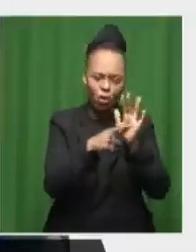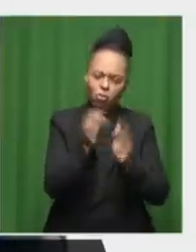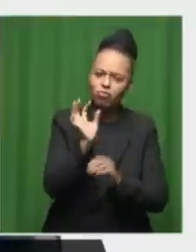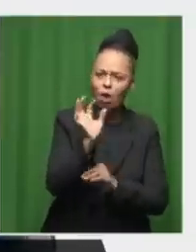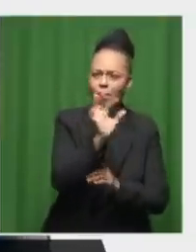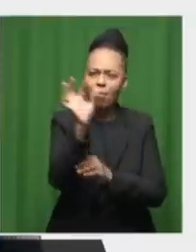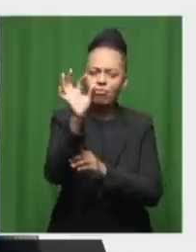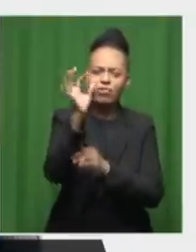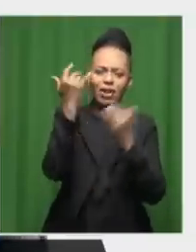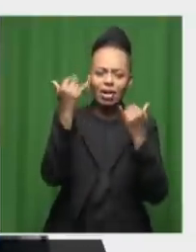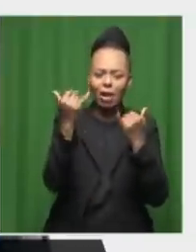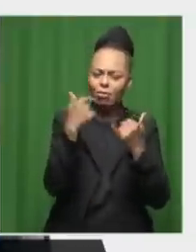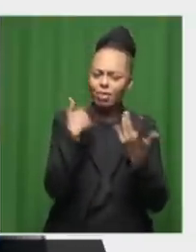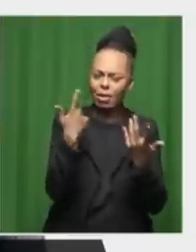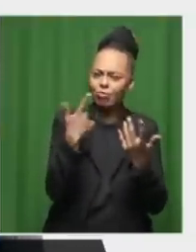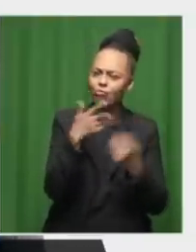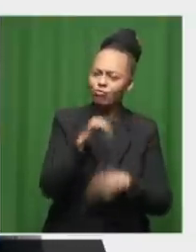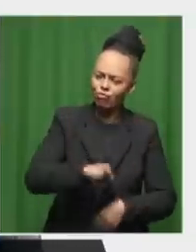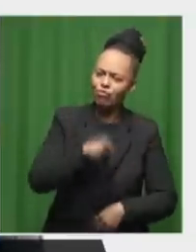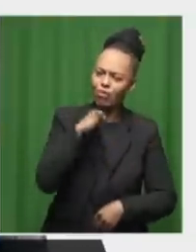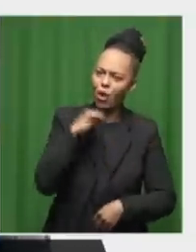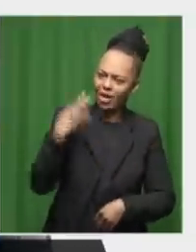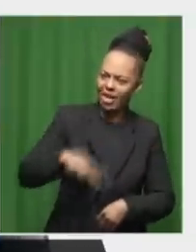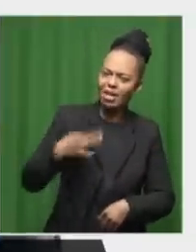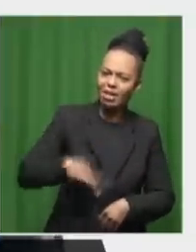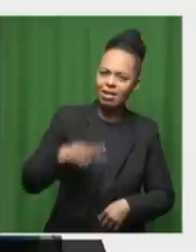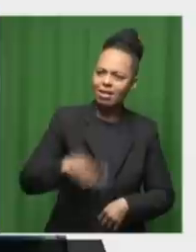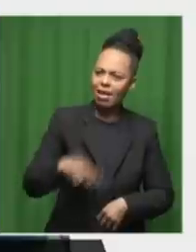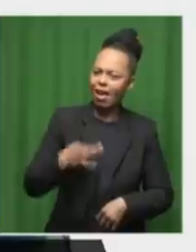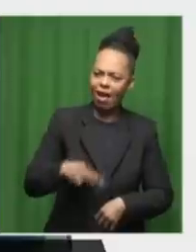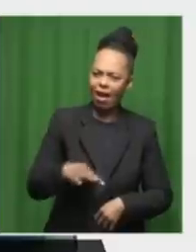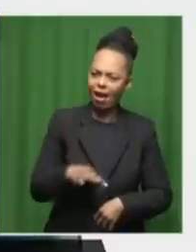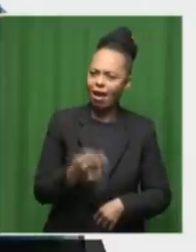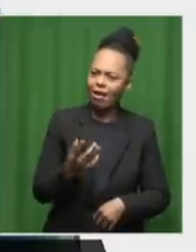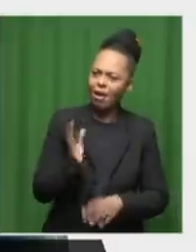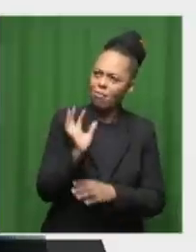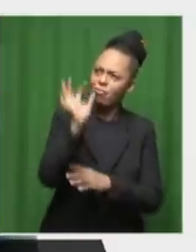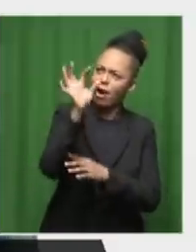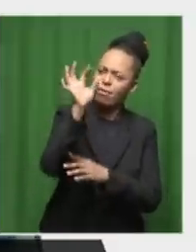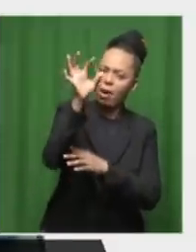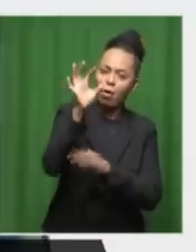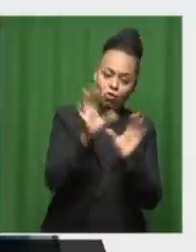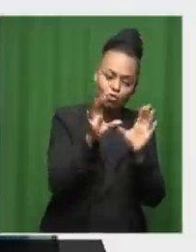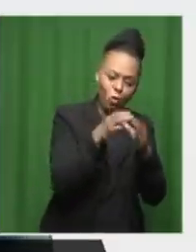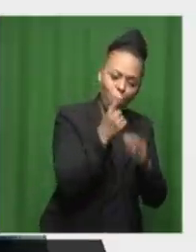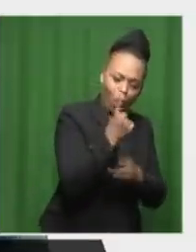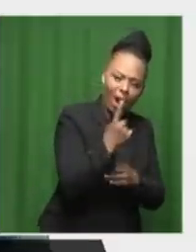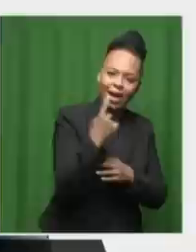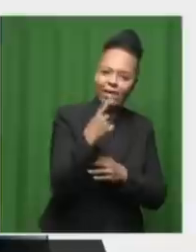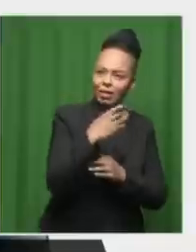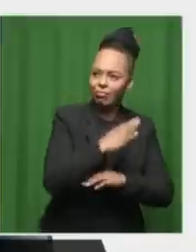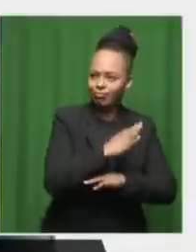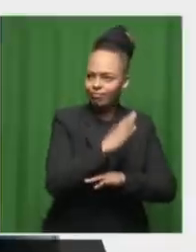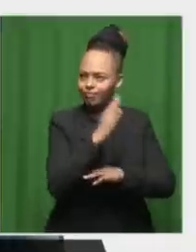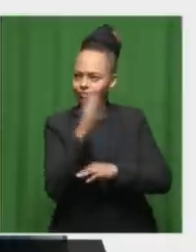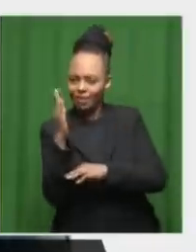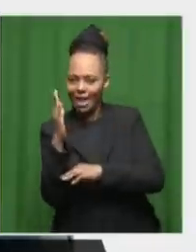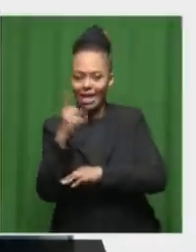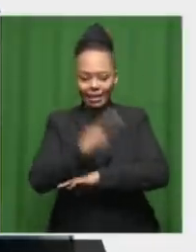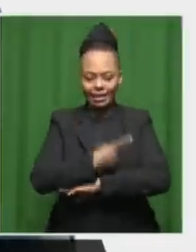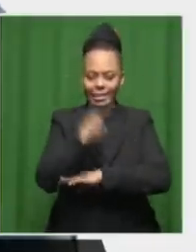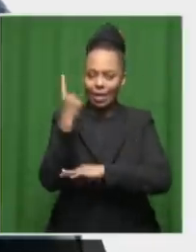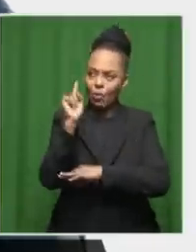say I'm proud of the girls with how we pulled out, especially, you know, how we moved as a group from day one until the end. I think it was just